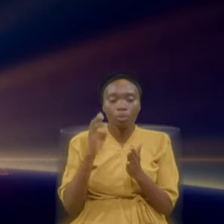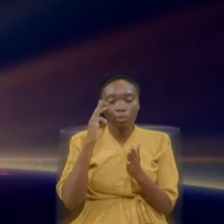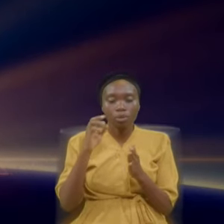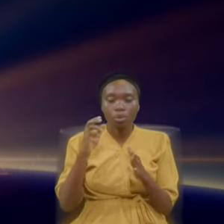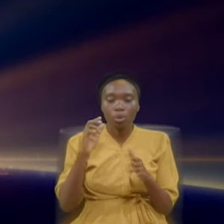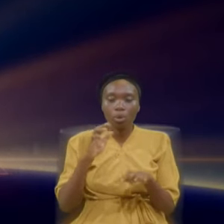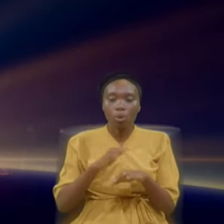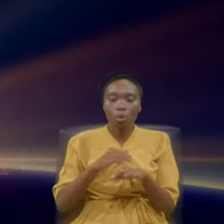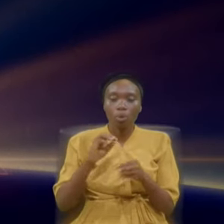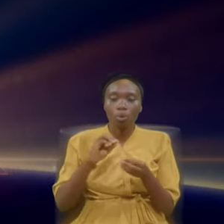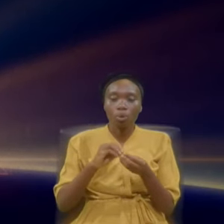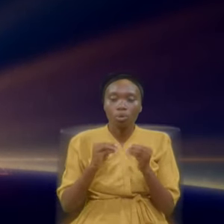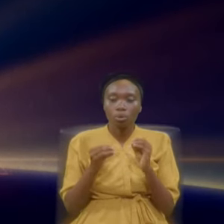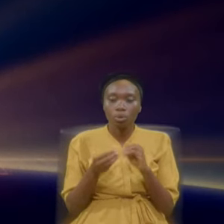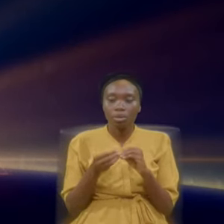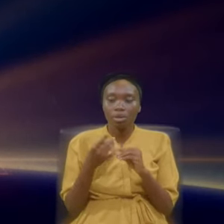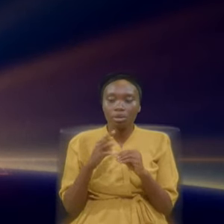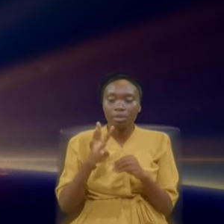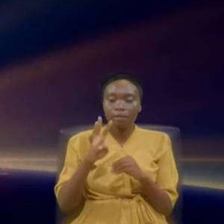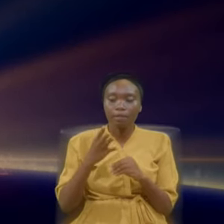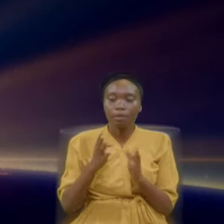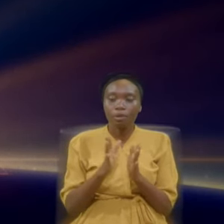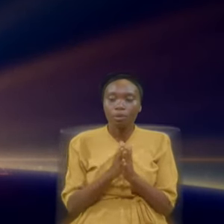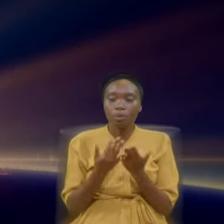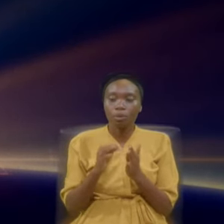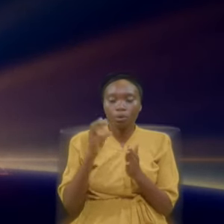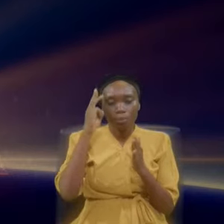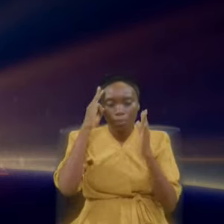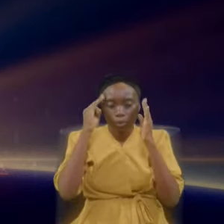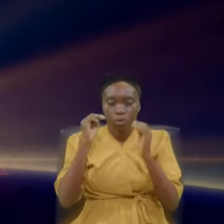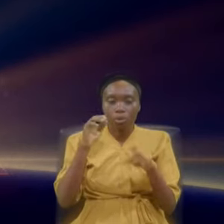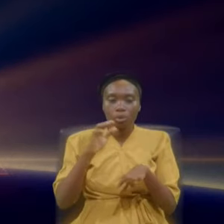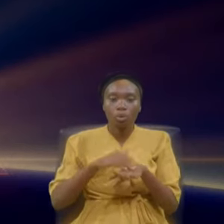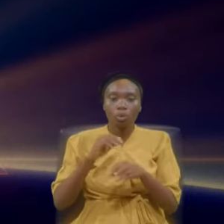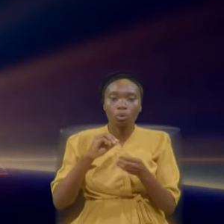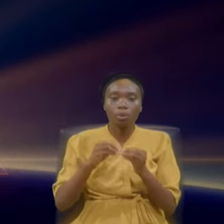Numbers. The fourth book of Moses, called Numbers.